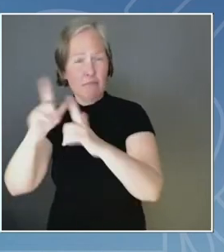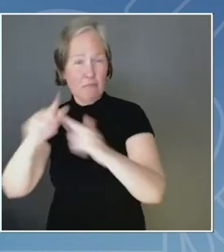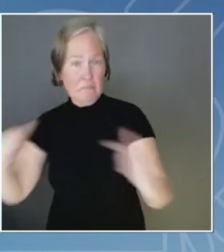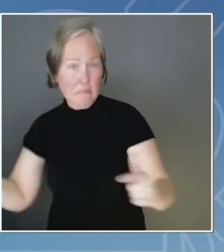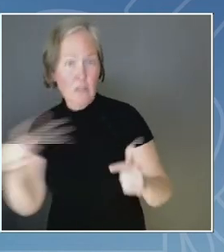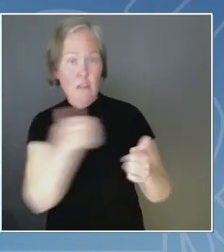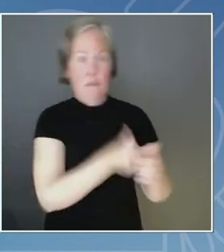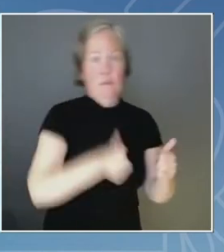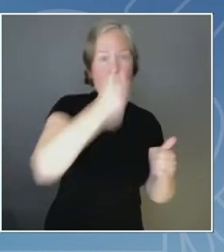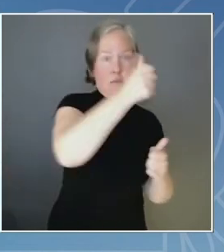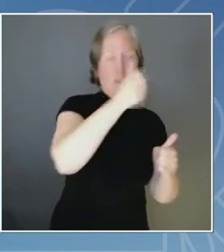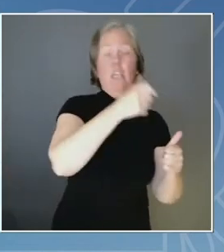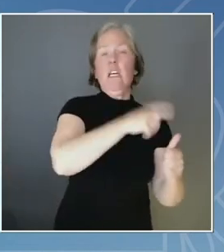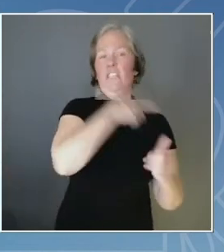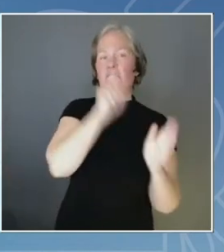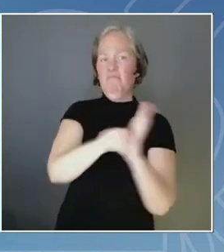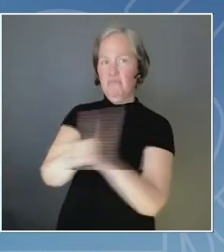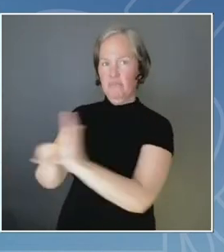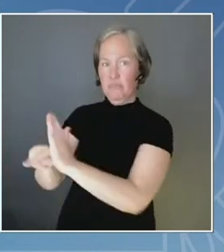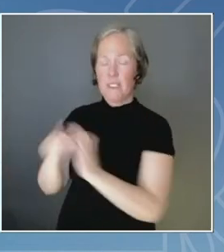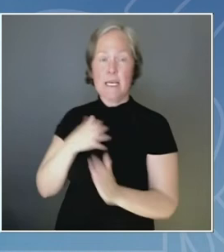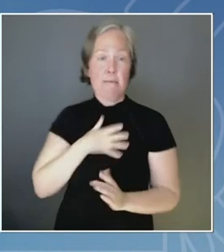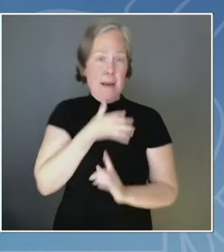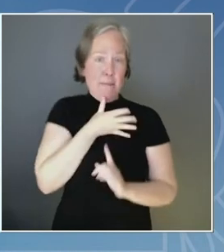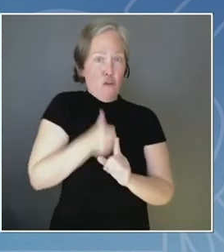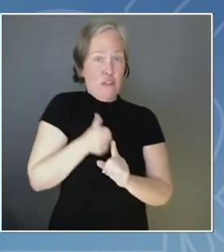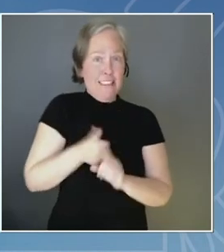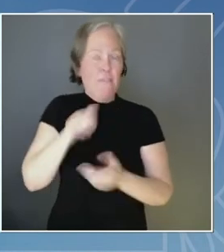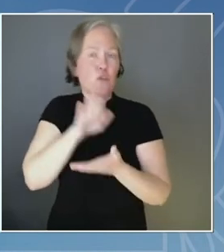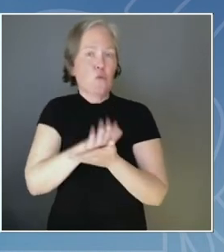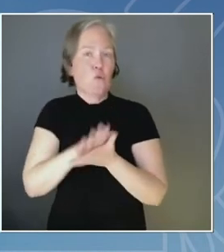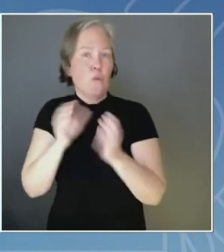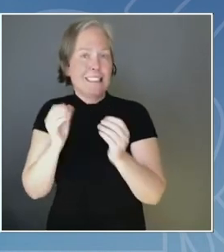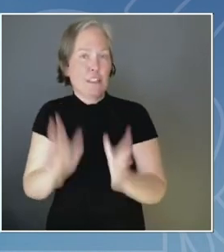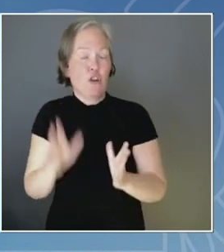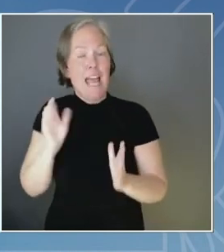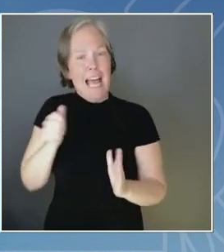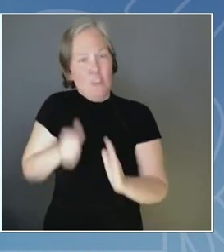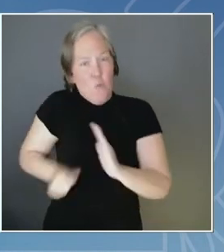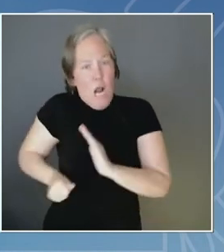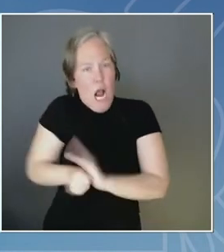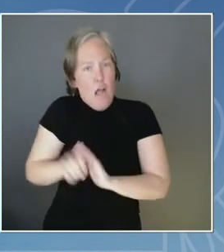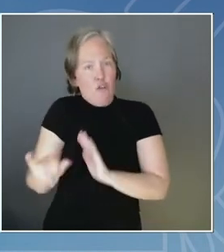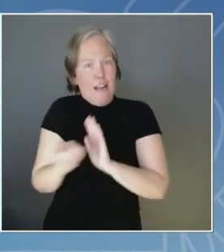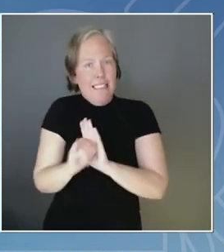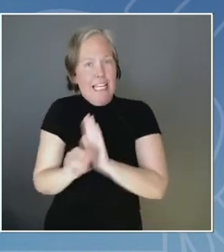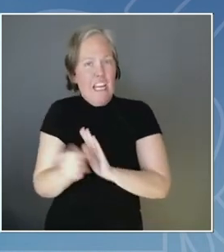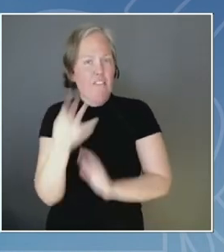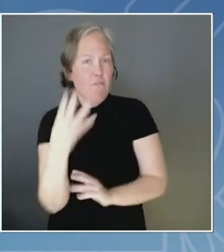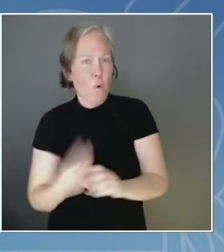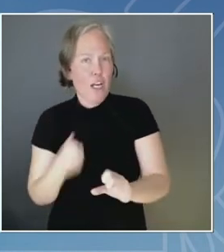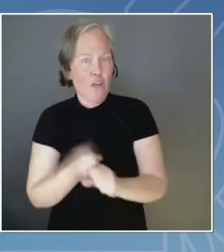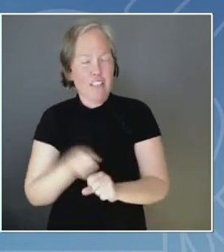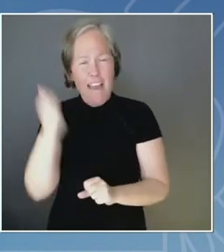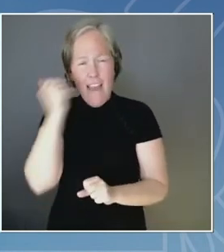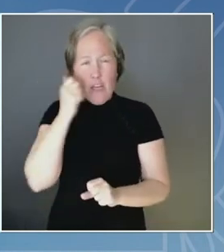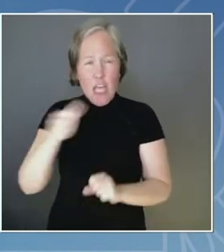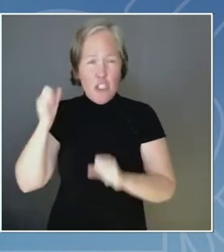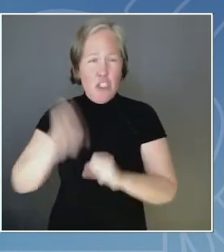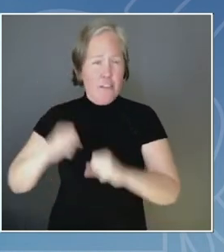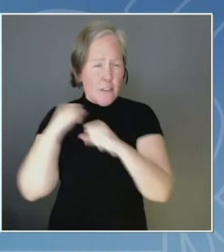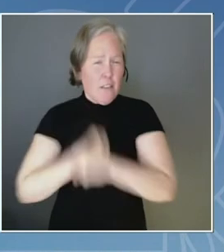school teacher, she had to hide her identity for 4 years as she fought every single day to keep my sister and me